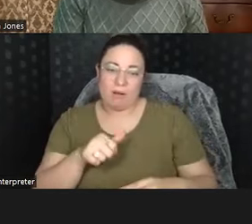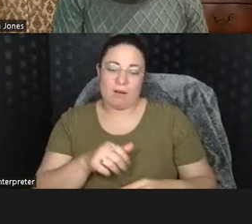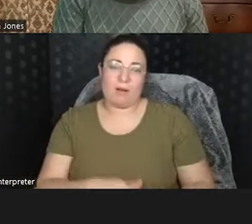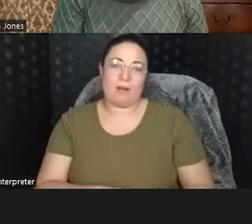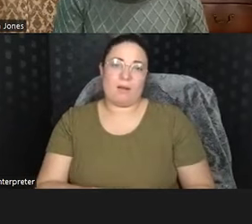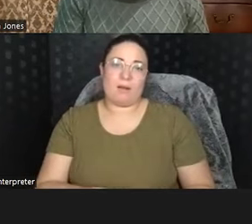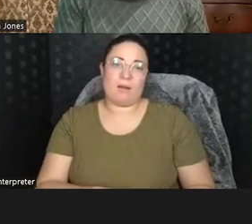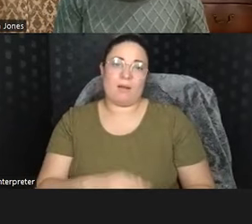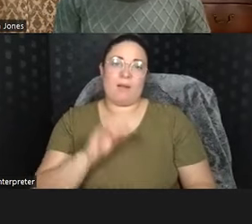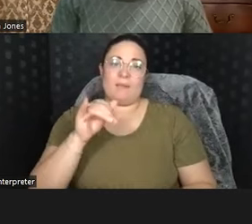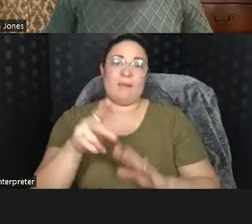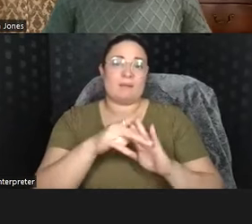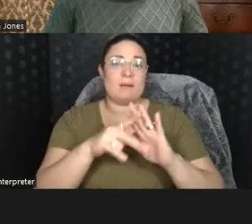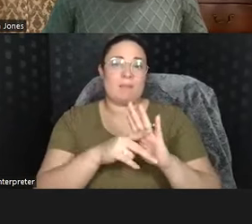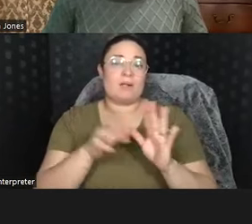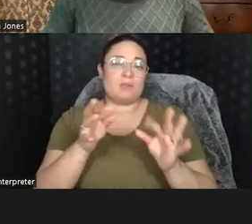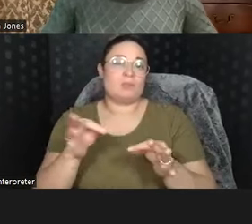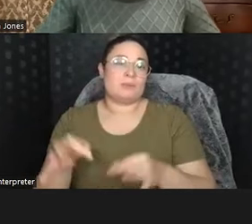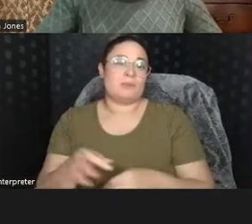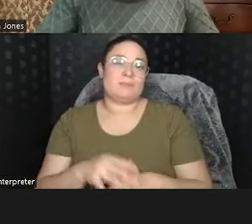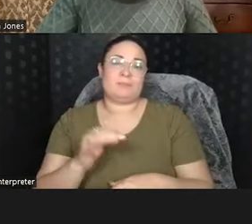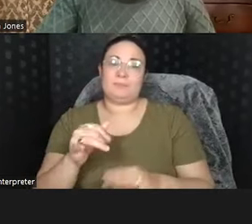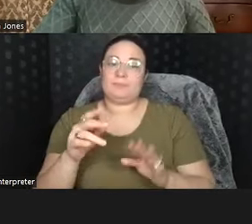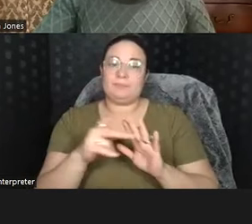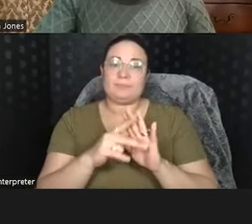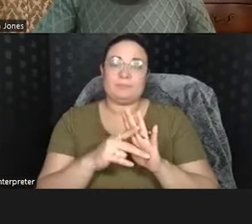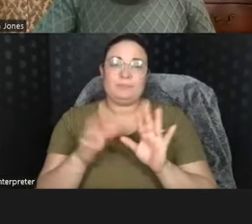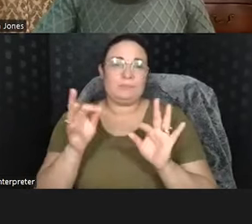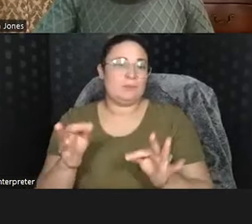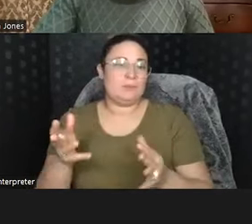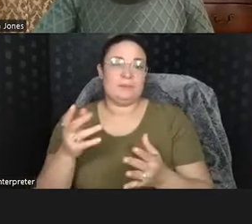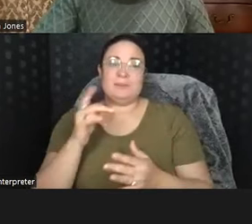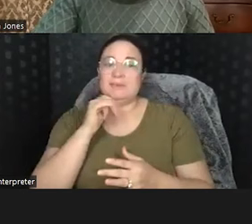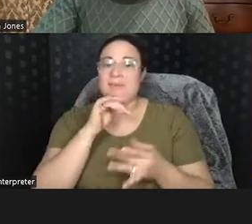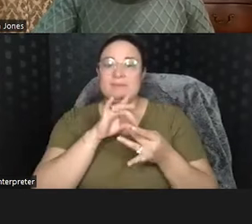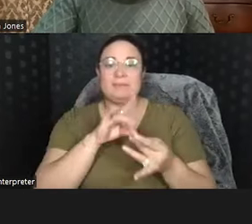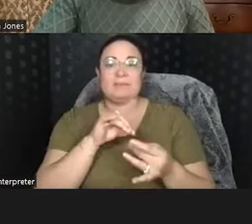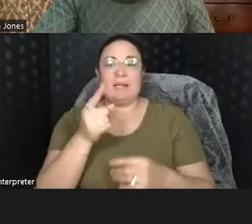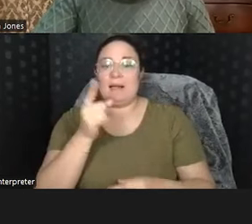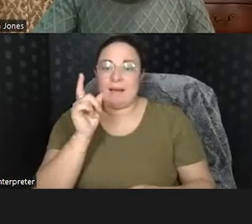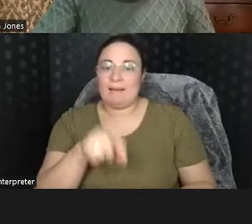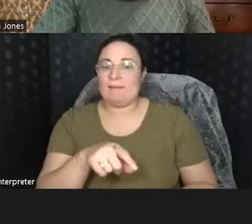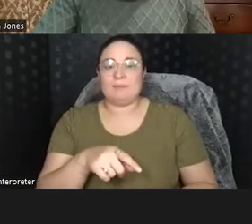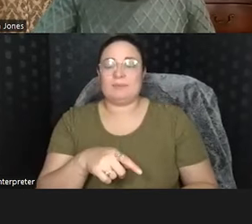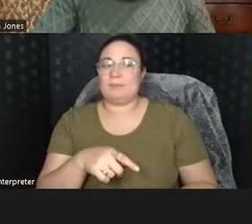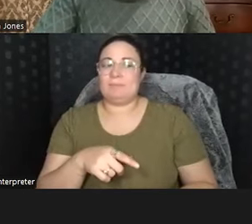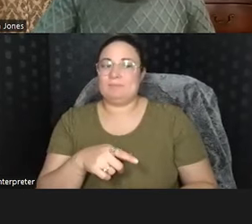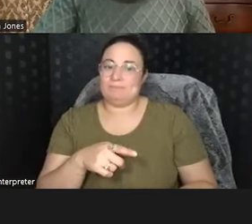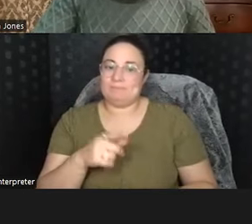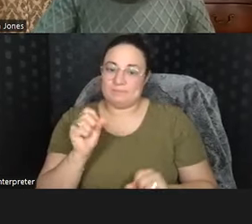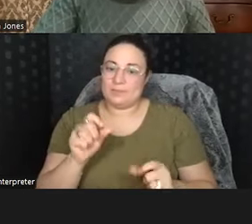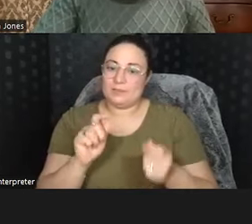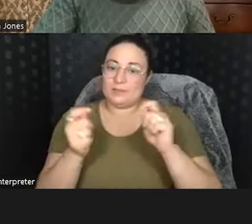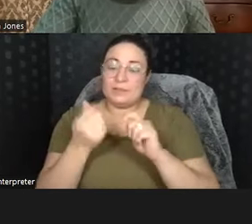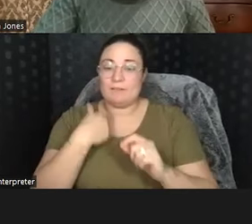And those are policy choices. Those are policy choices. It's not something that has to be there. And so if we